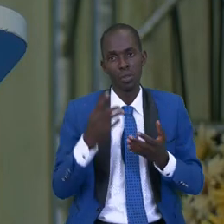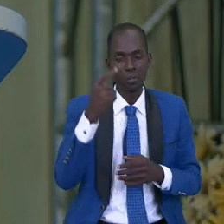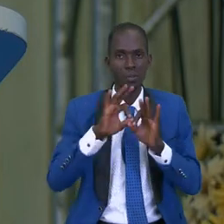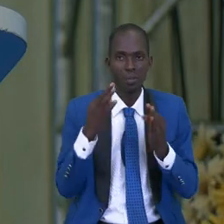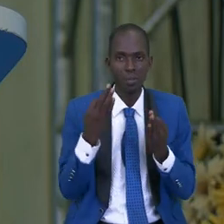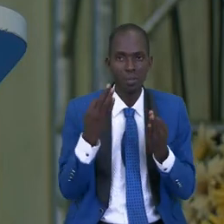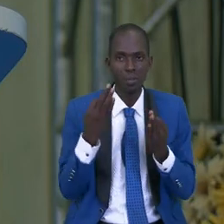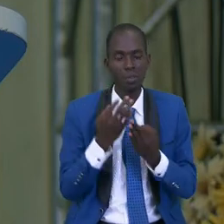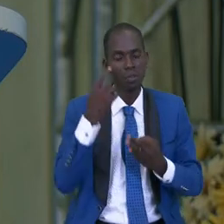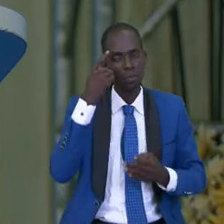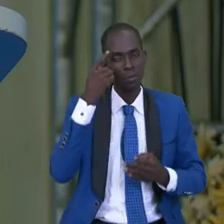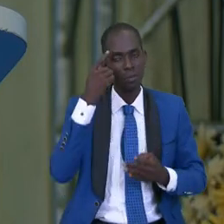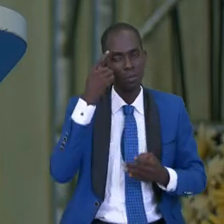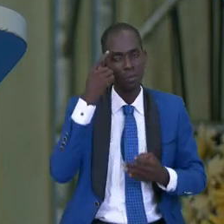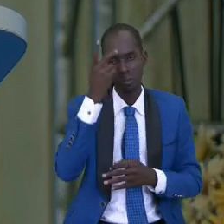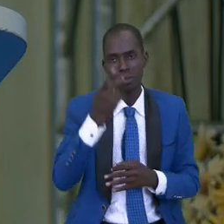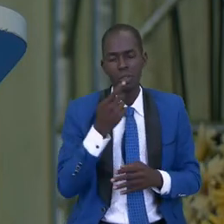focus.